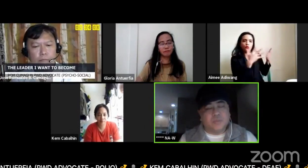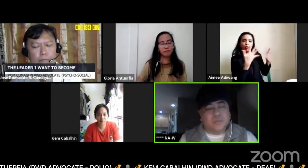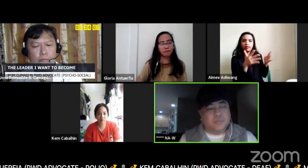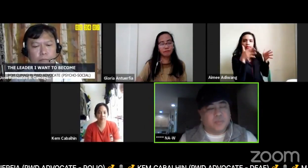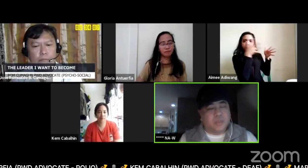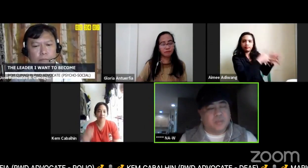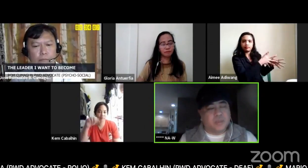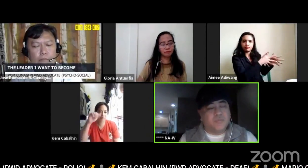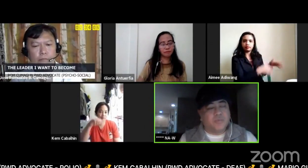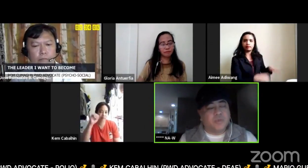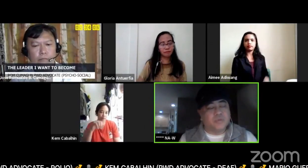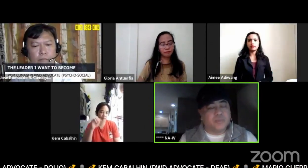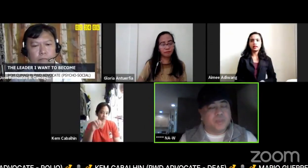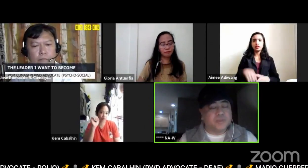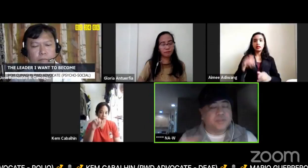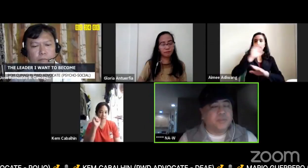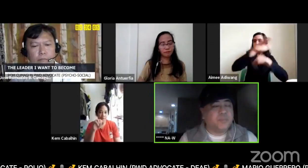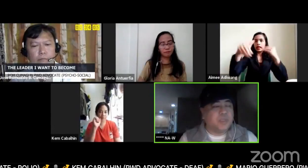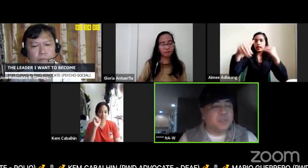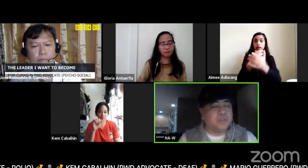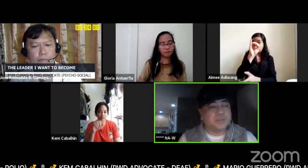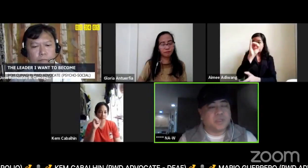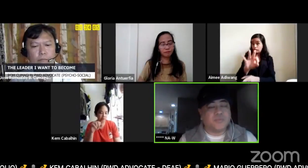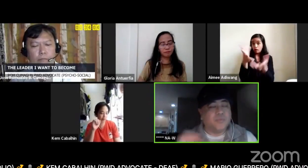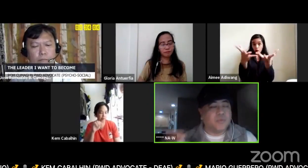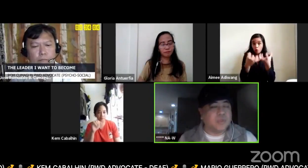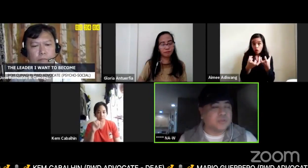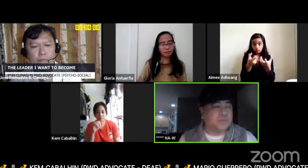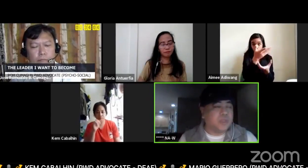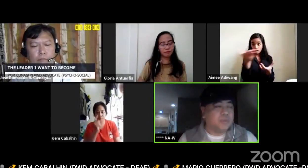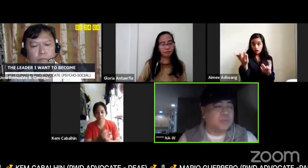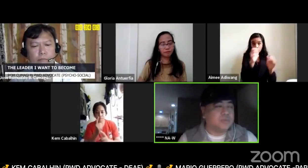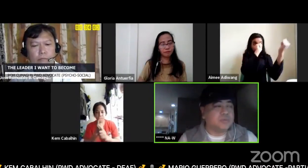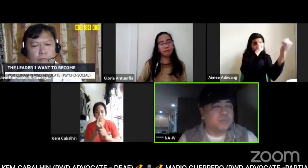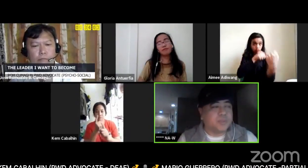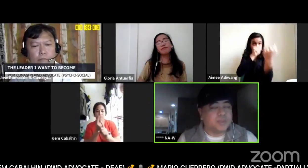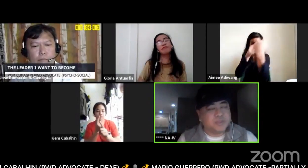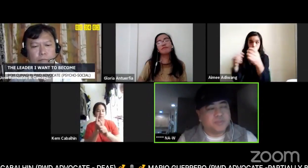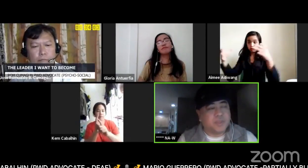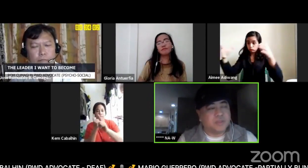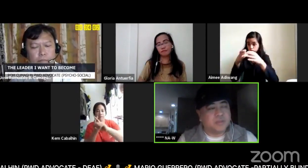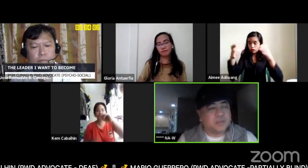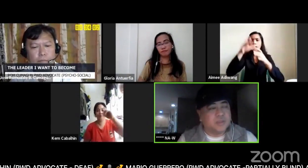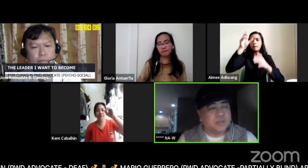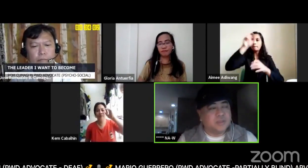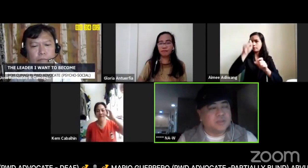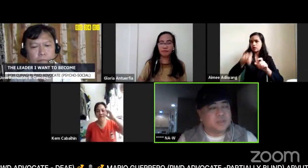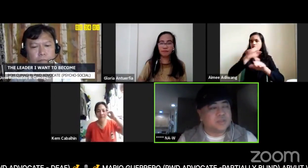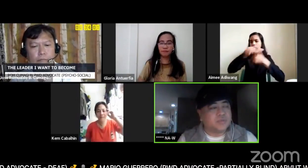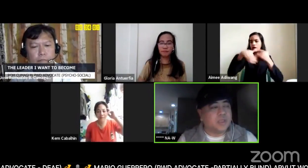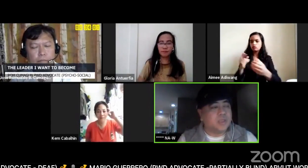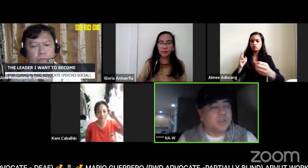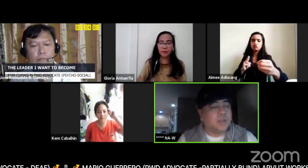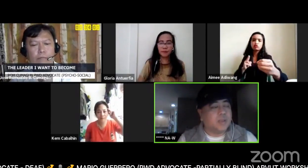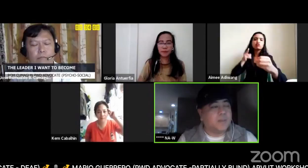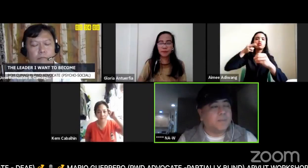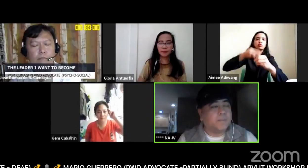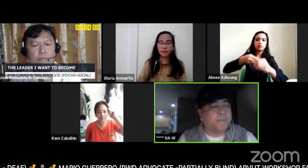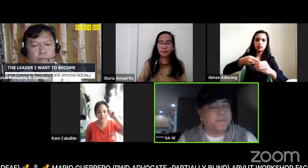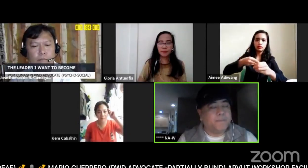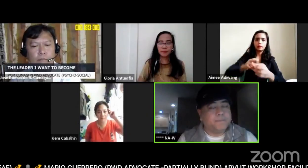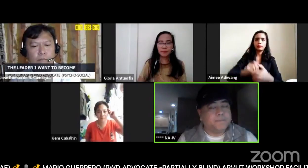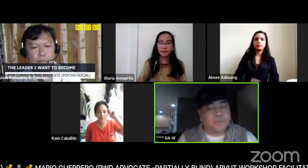if you want everyone to be on the same page, everyone should be able to participate. That's why